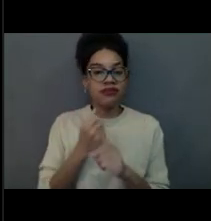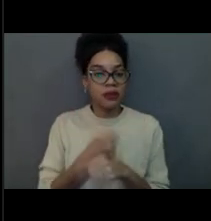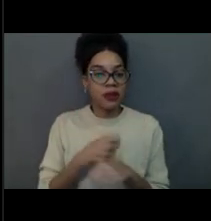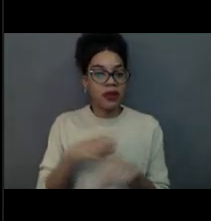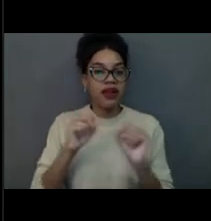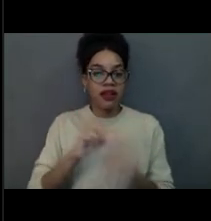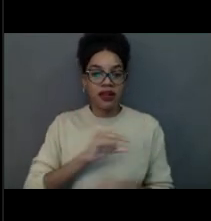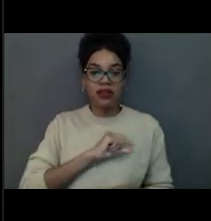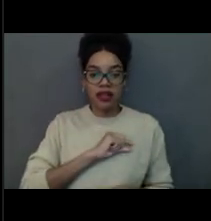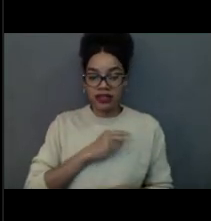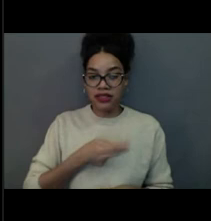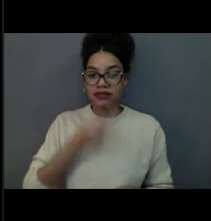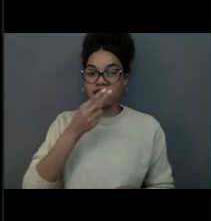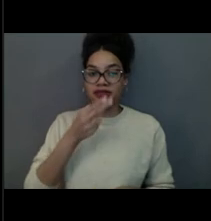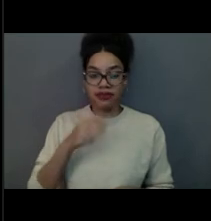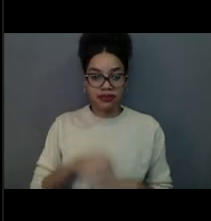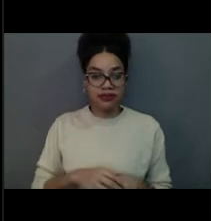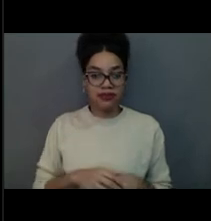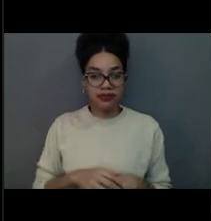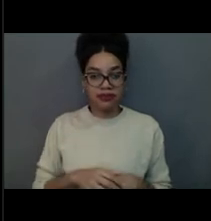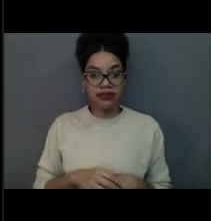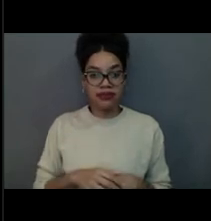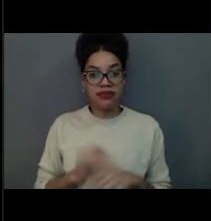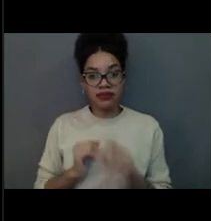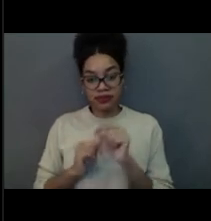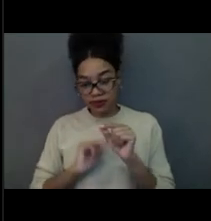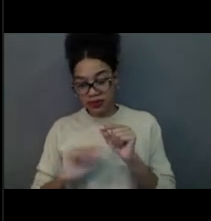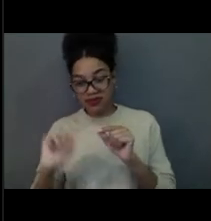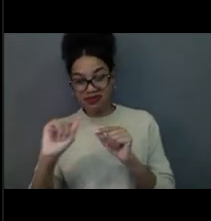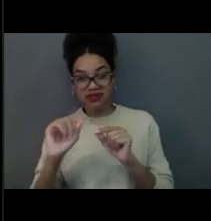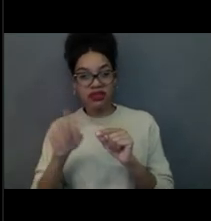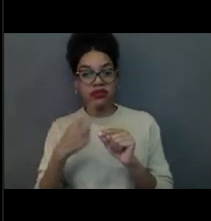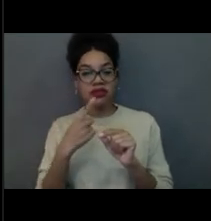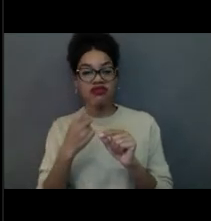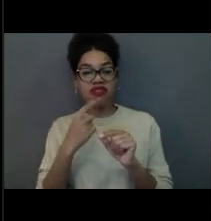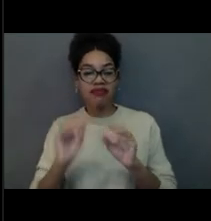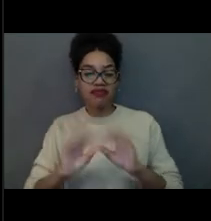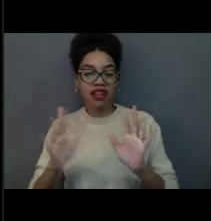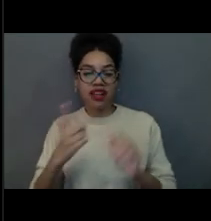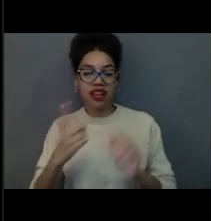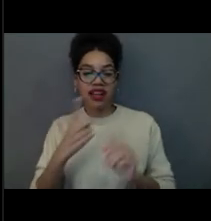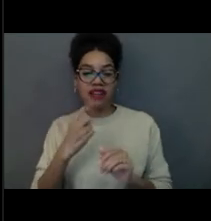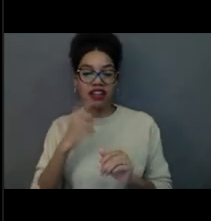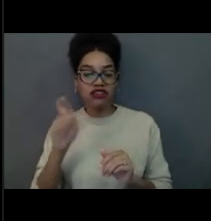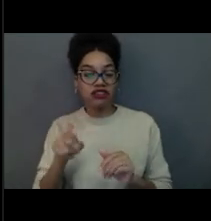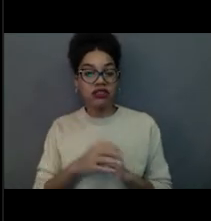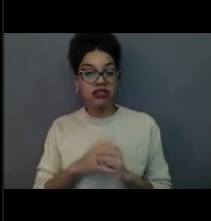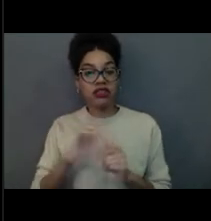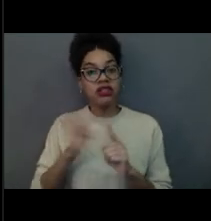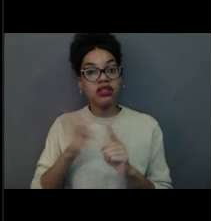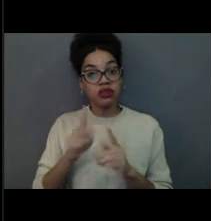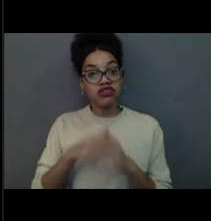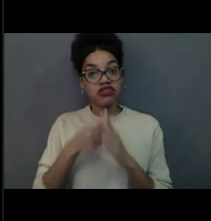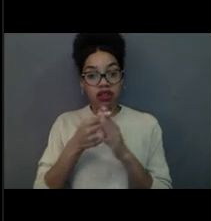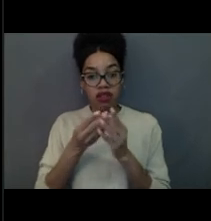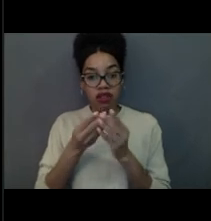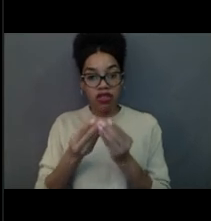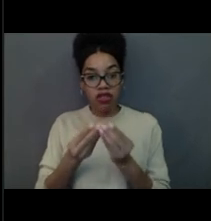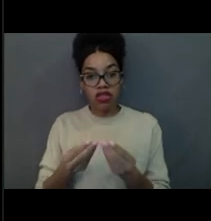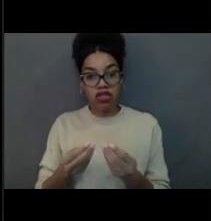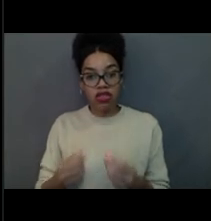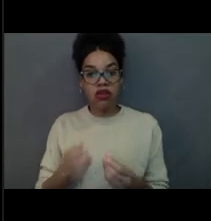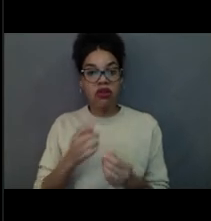high quality piece of fish there. Gills should be bright red, and when they decompose or start to decompose, they're going to turn from